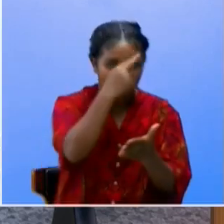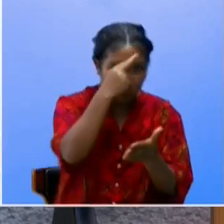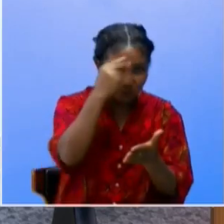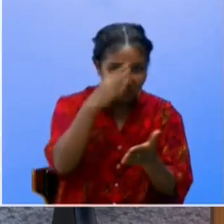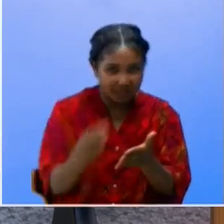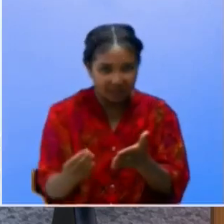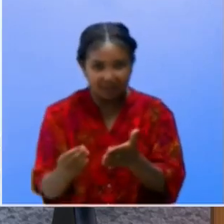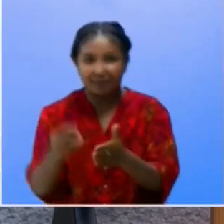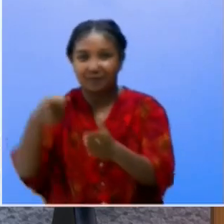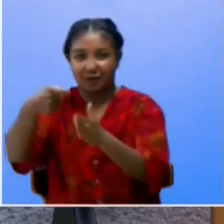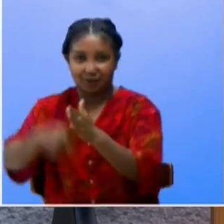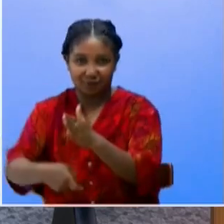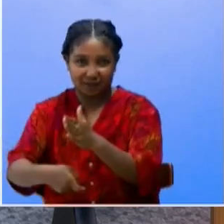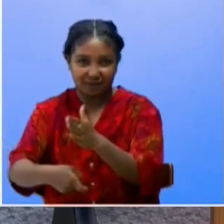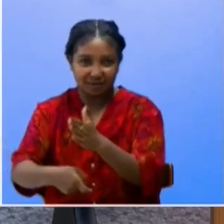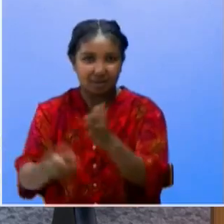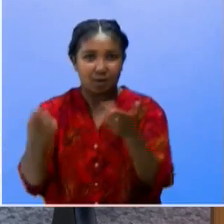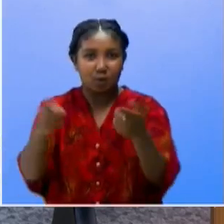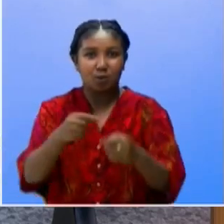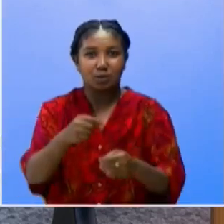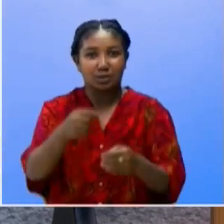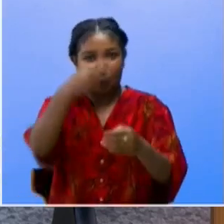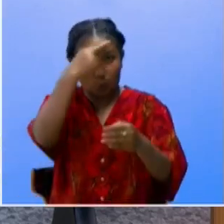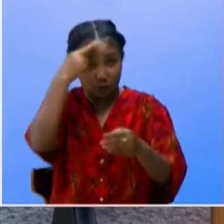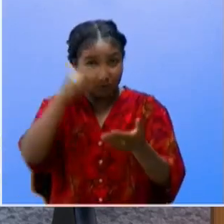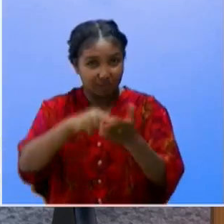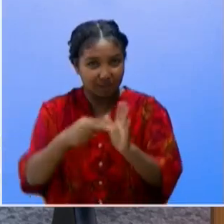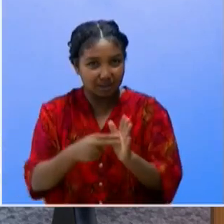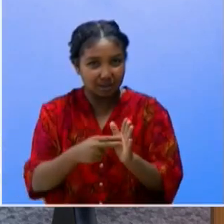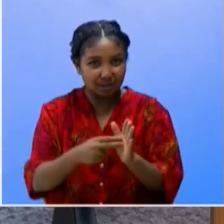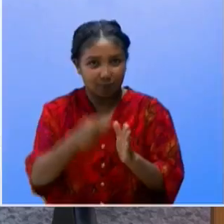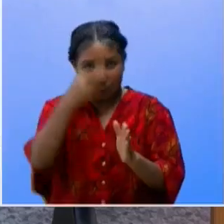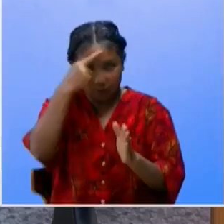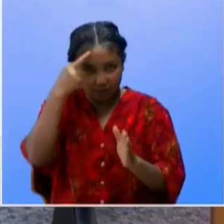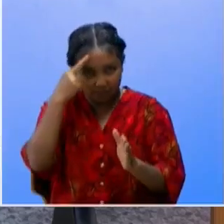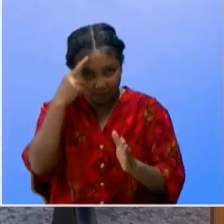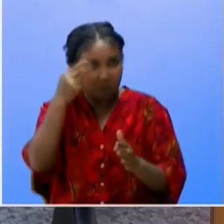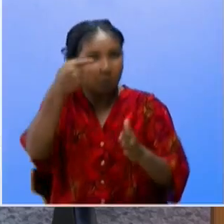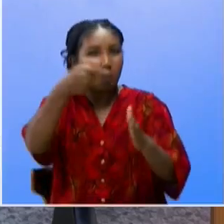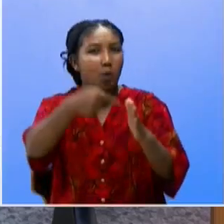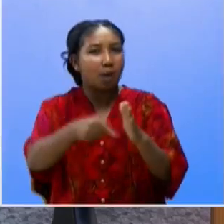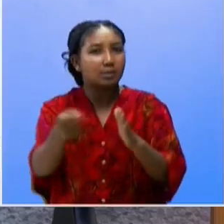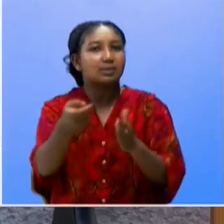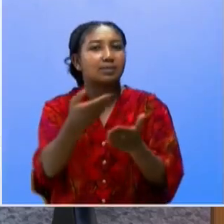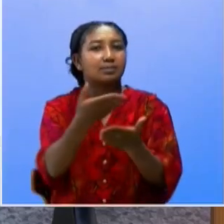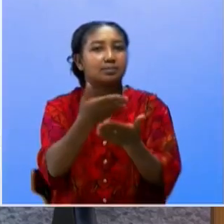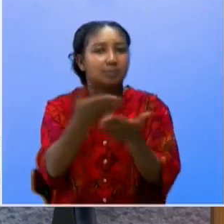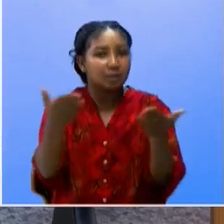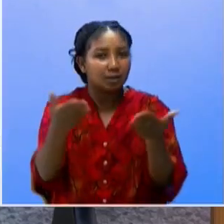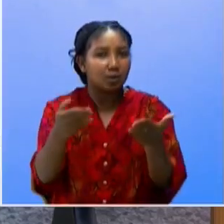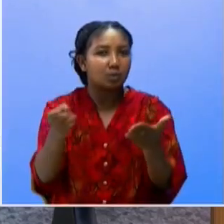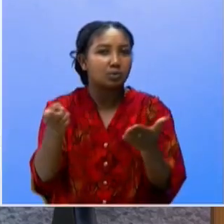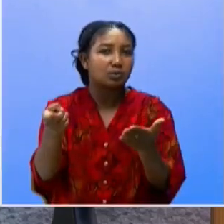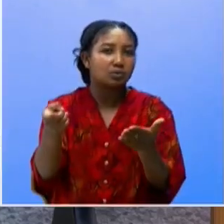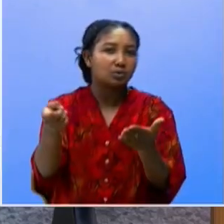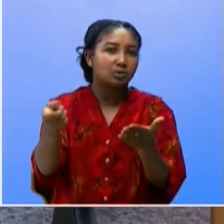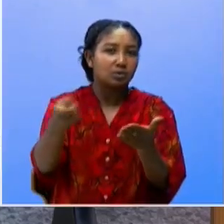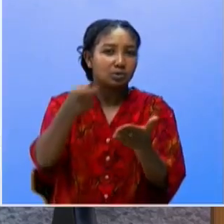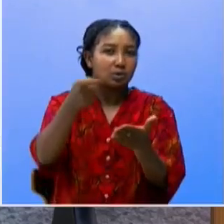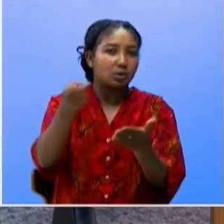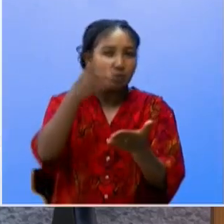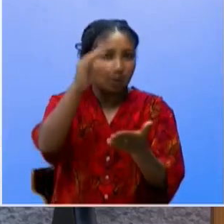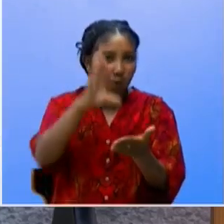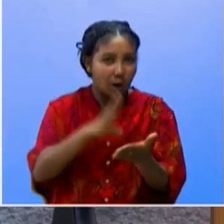and effect. When we say cause, we mean that what someone, or maybe why